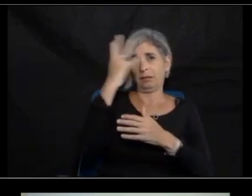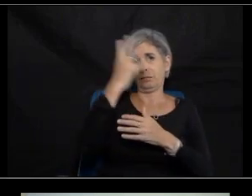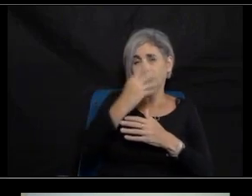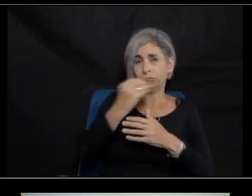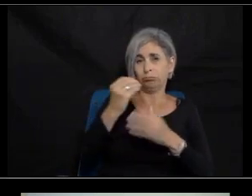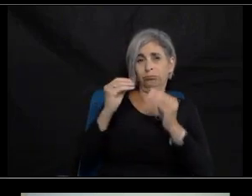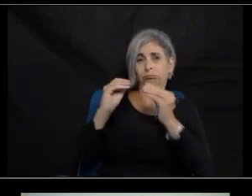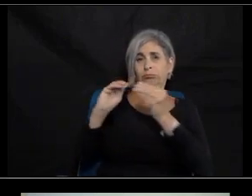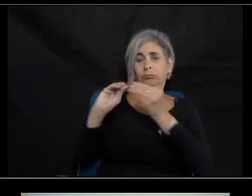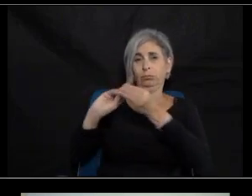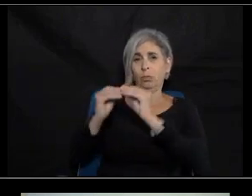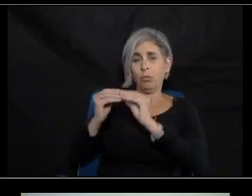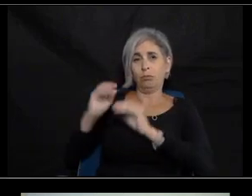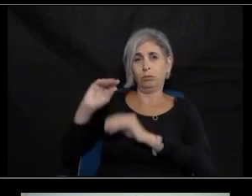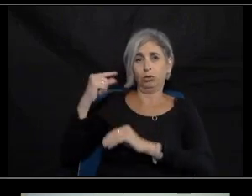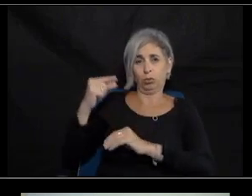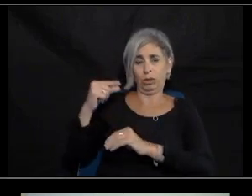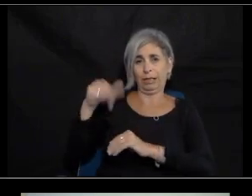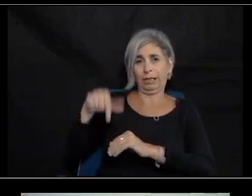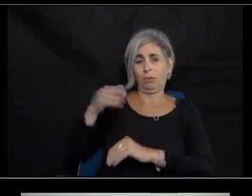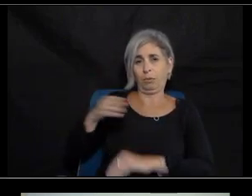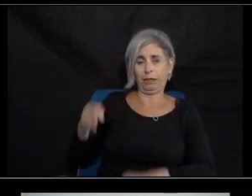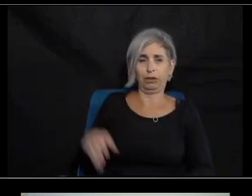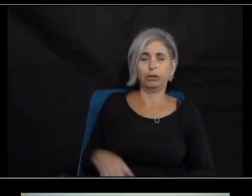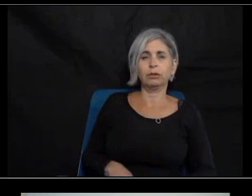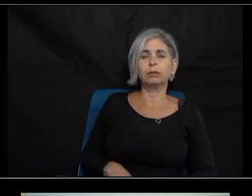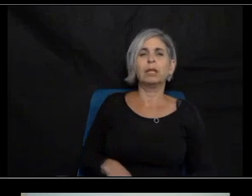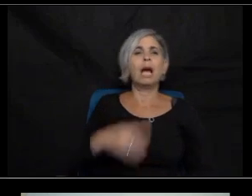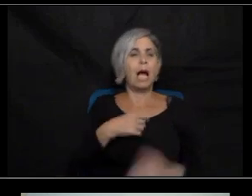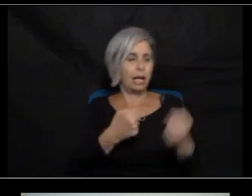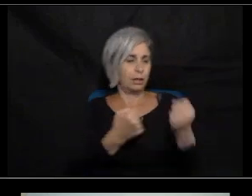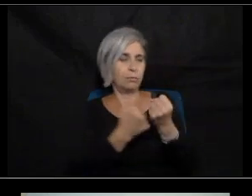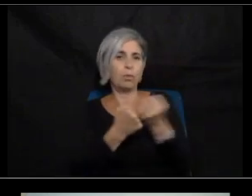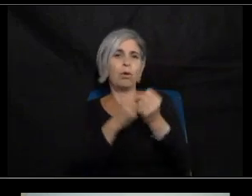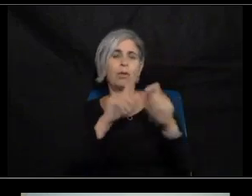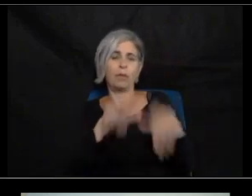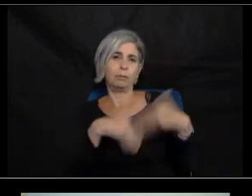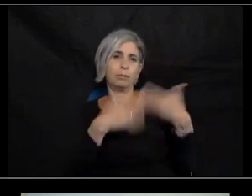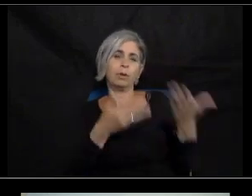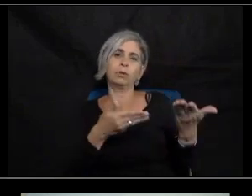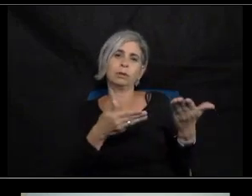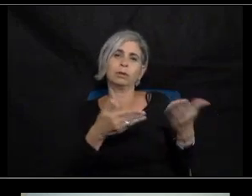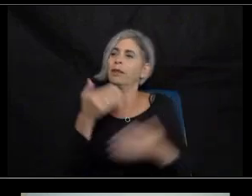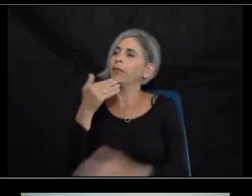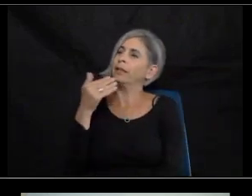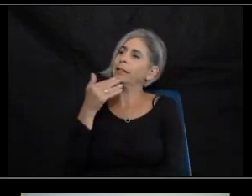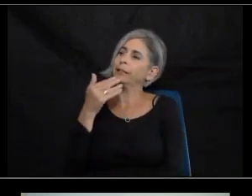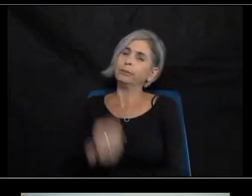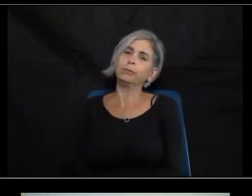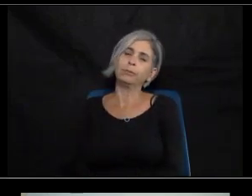greener. Right. I support this proposal. Thank you.